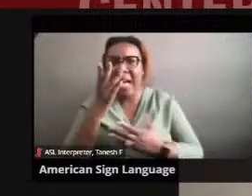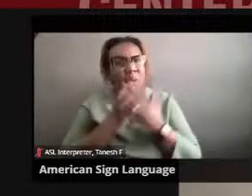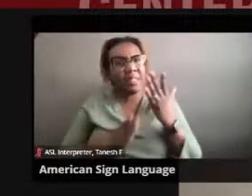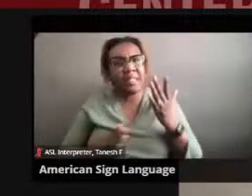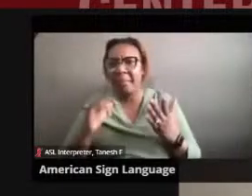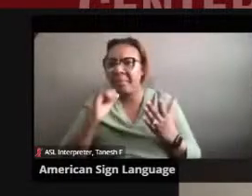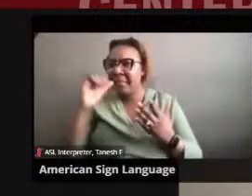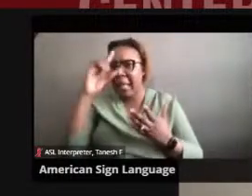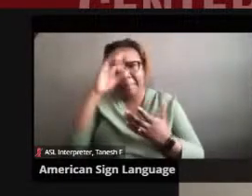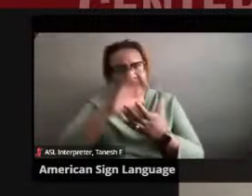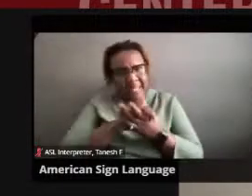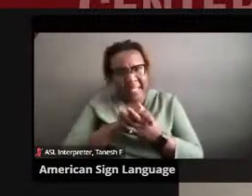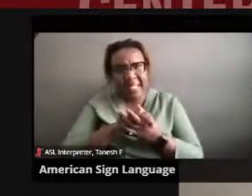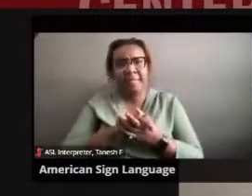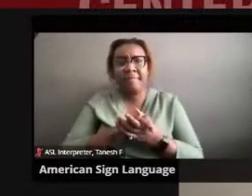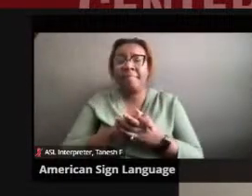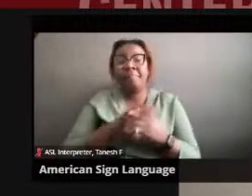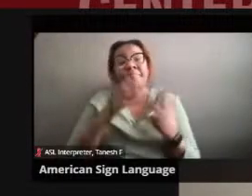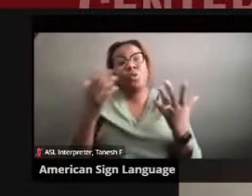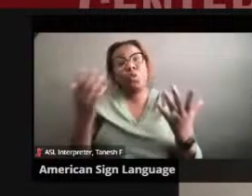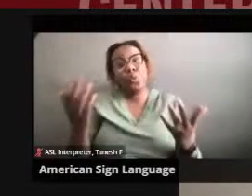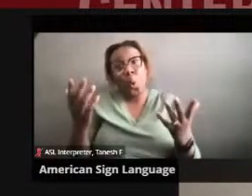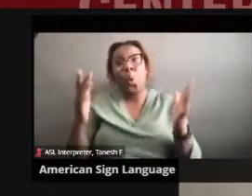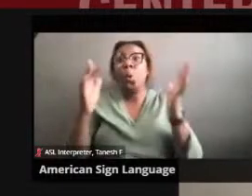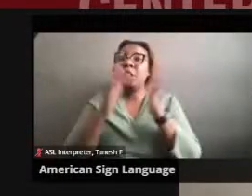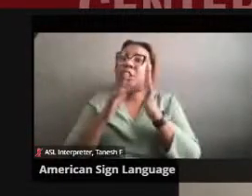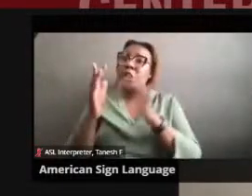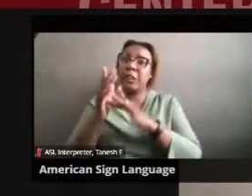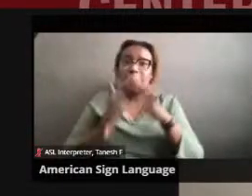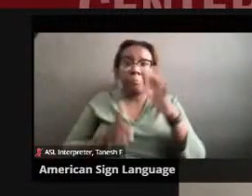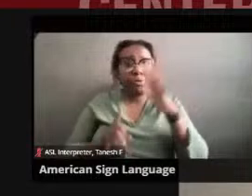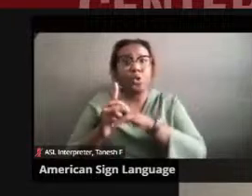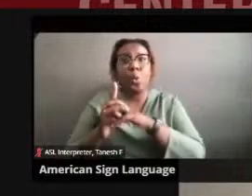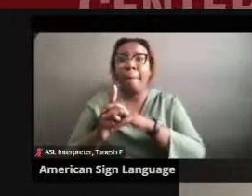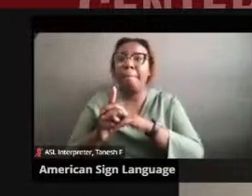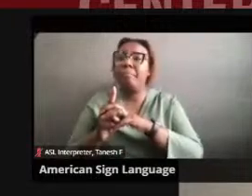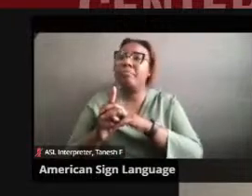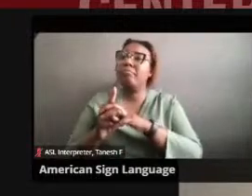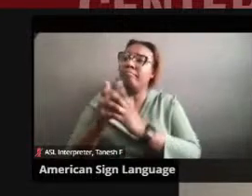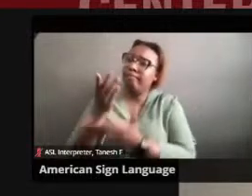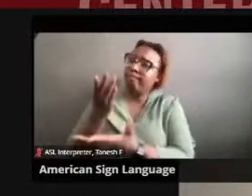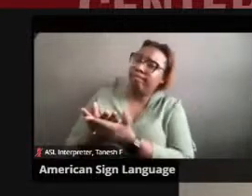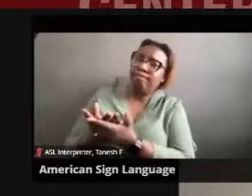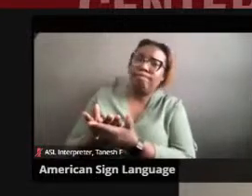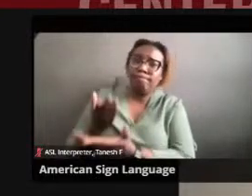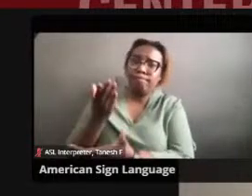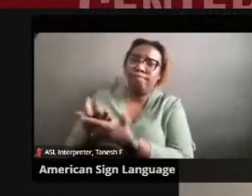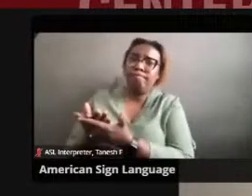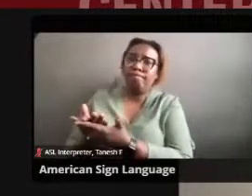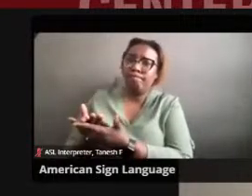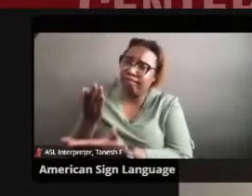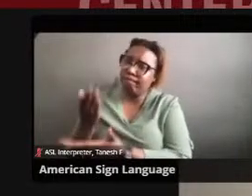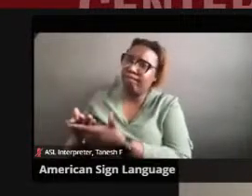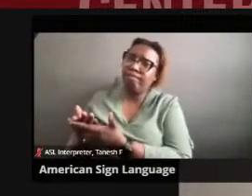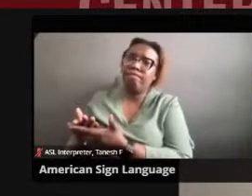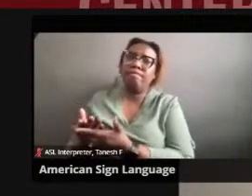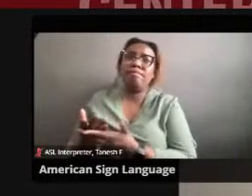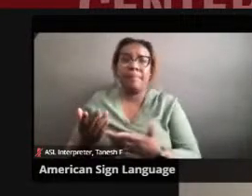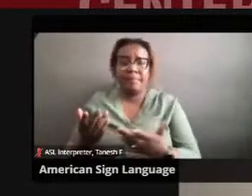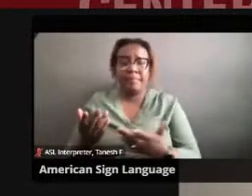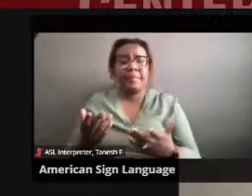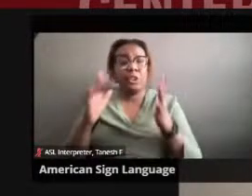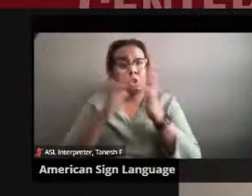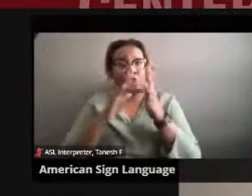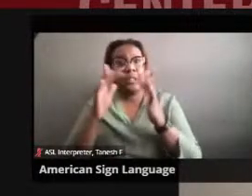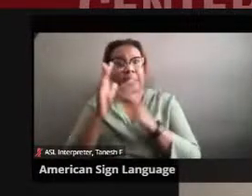shows himself over and over again. And because Jesus shows himself,